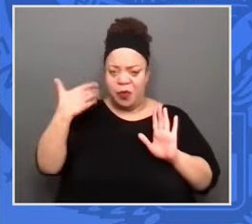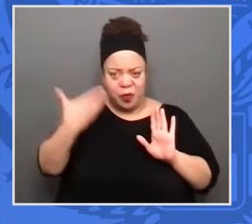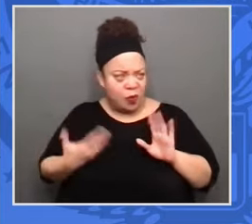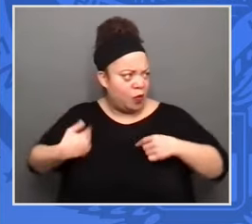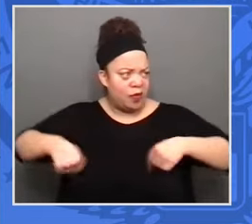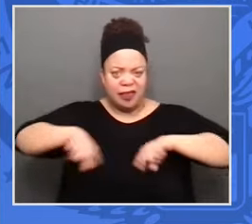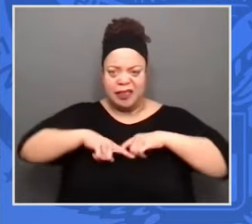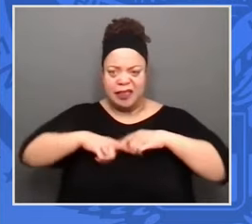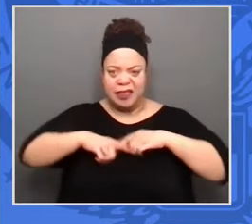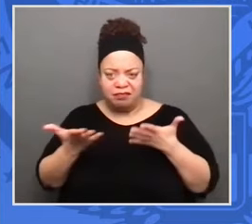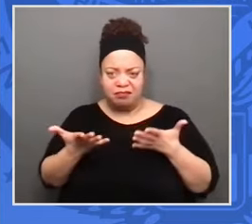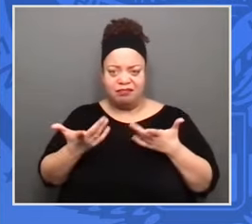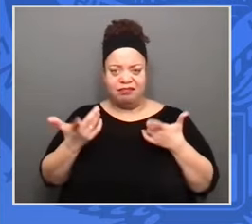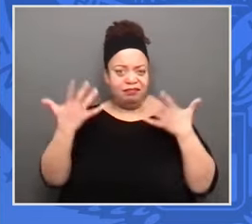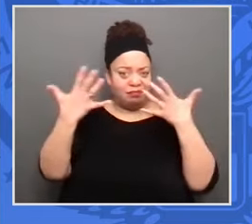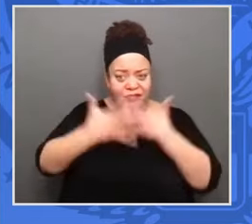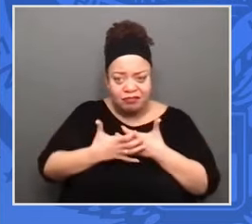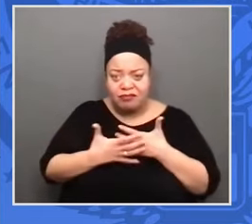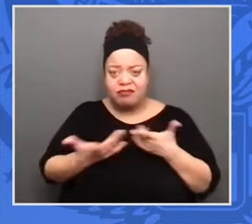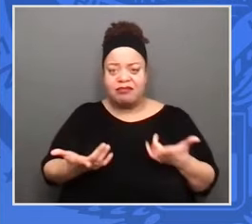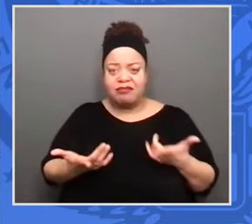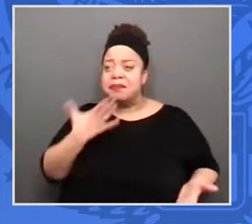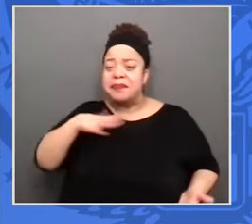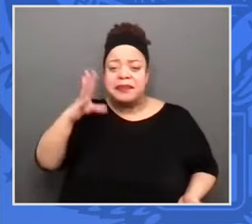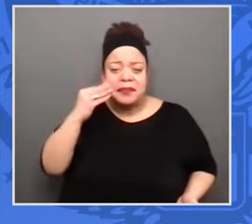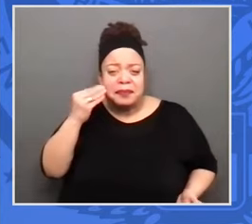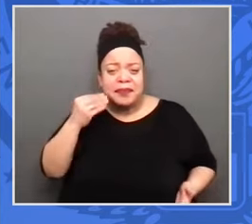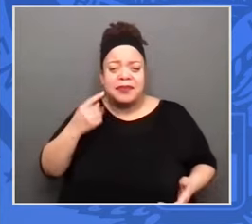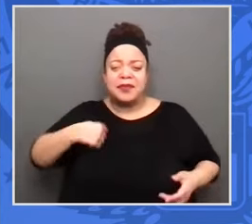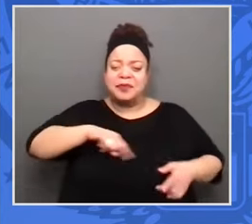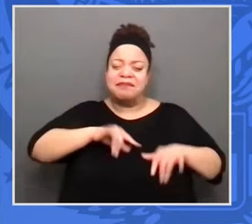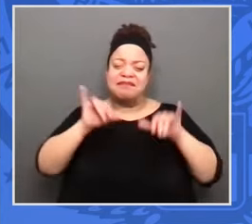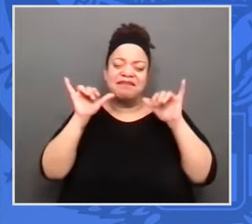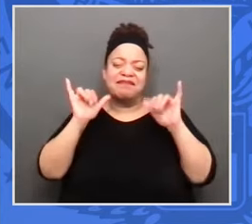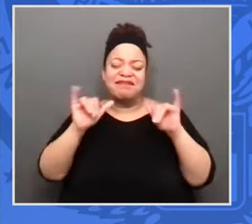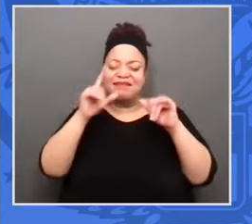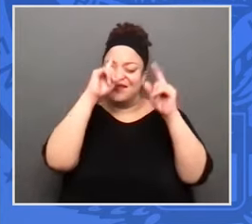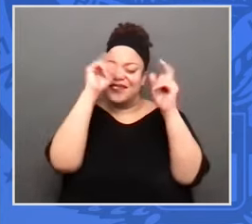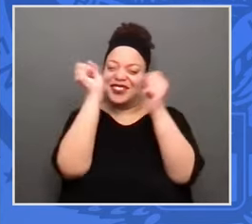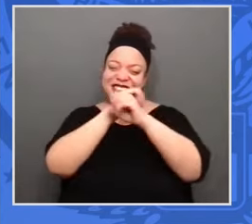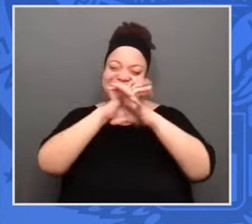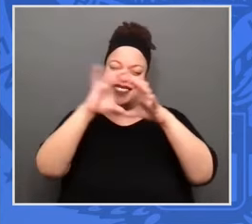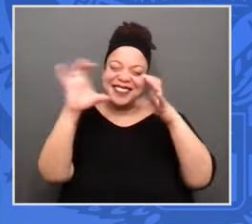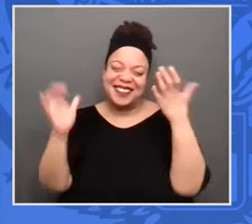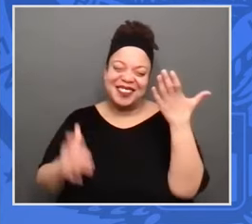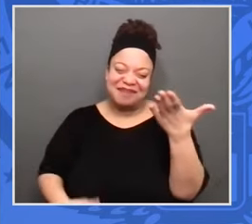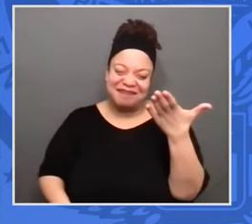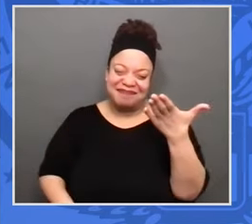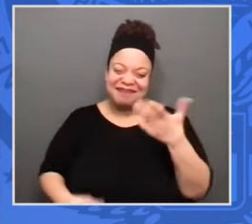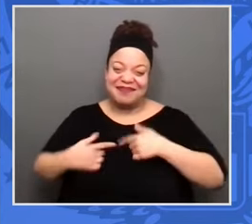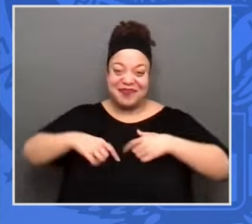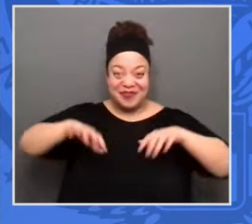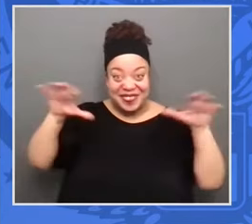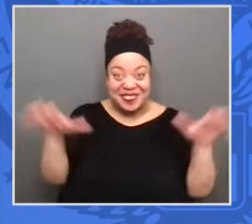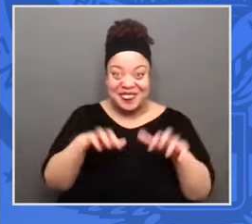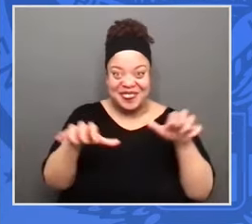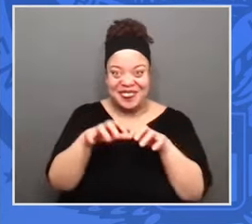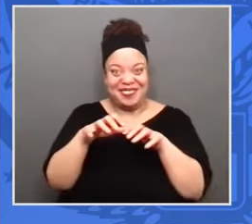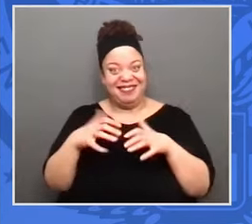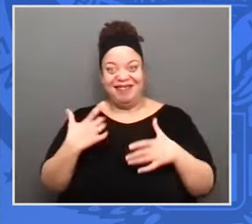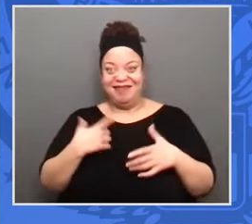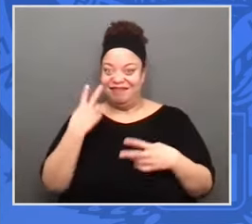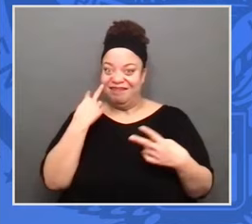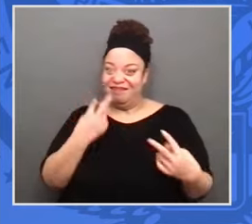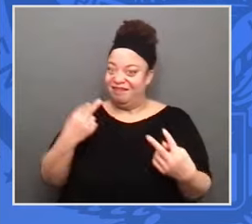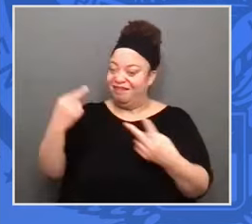we do. We not only see what has been, we see what can be. We